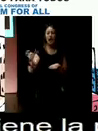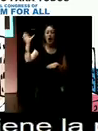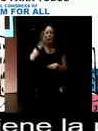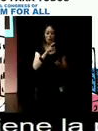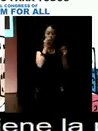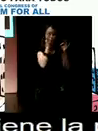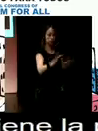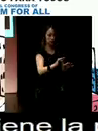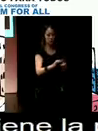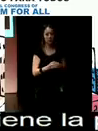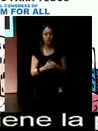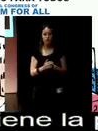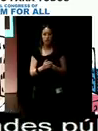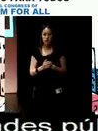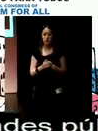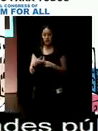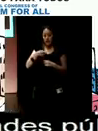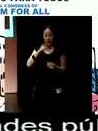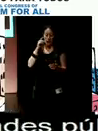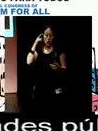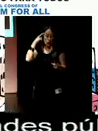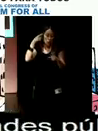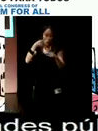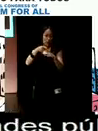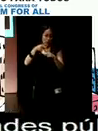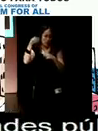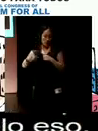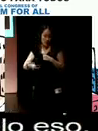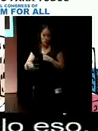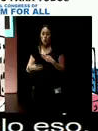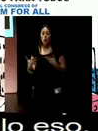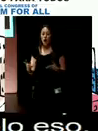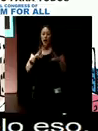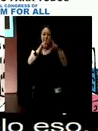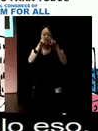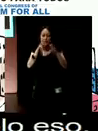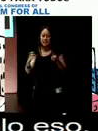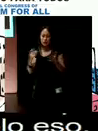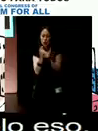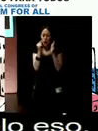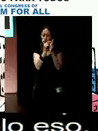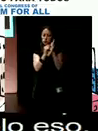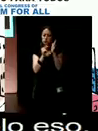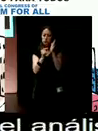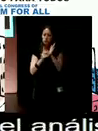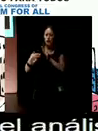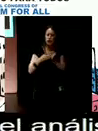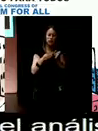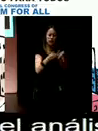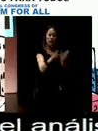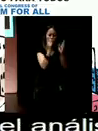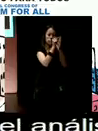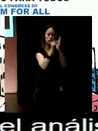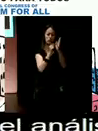ones. Not only this, but his goal is to analyze all the factors involved